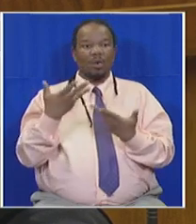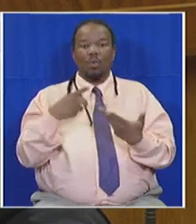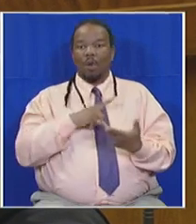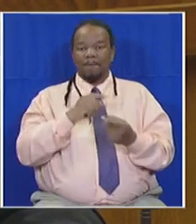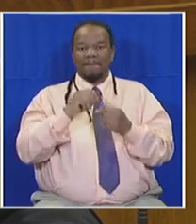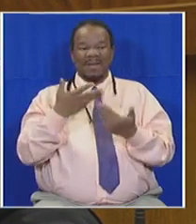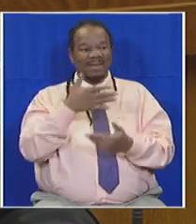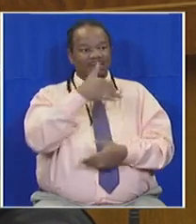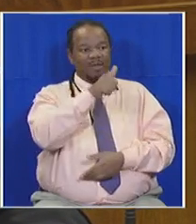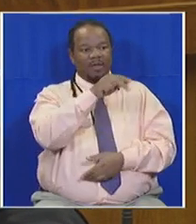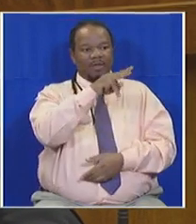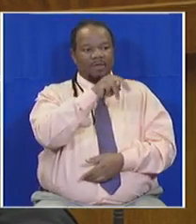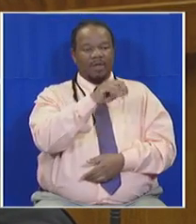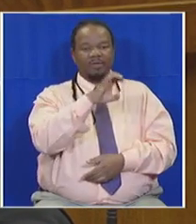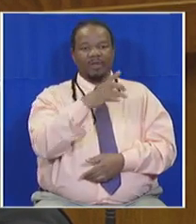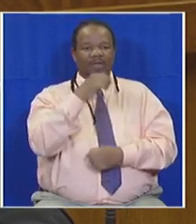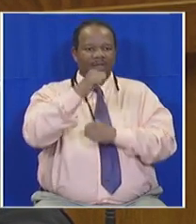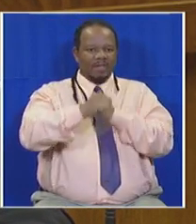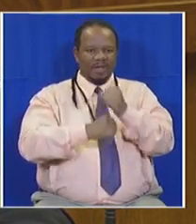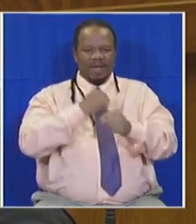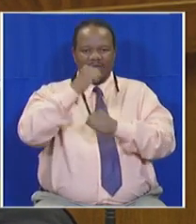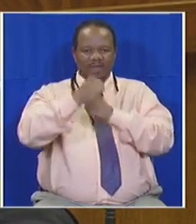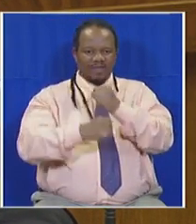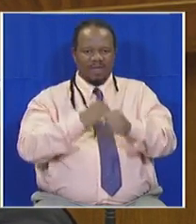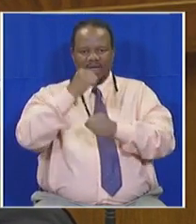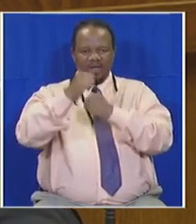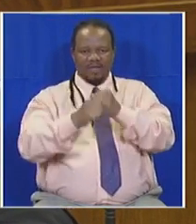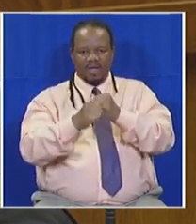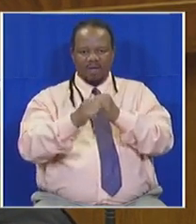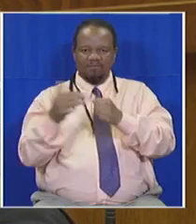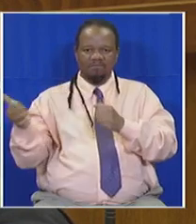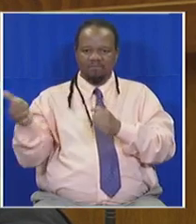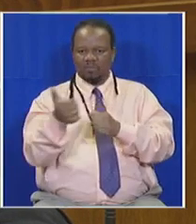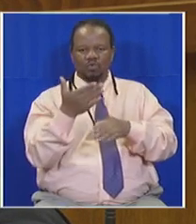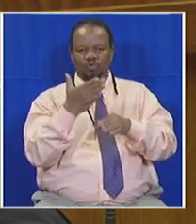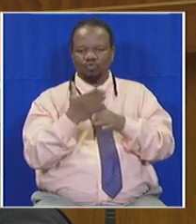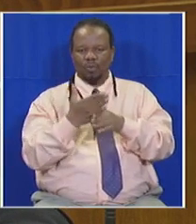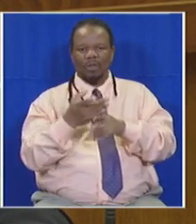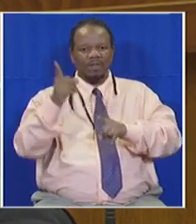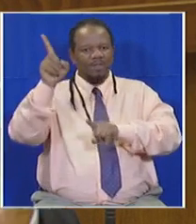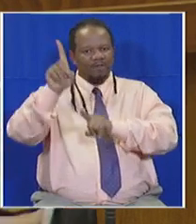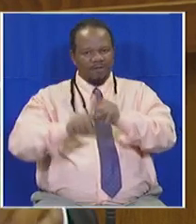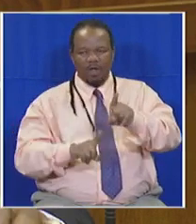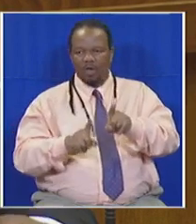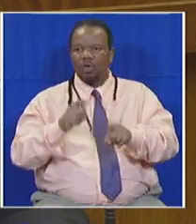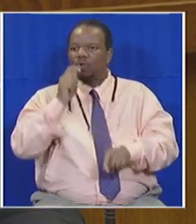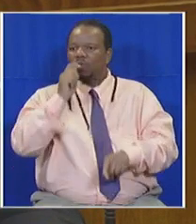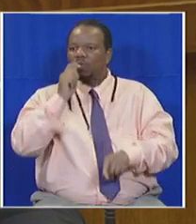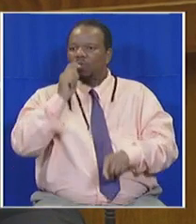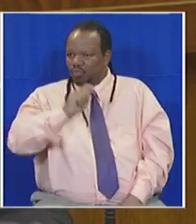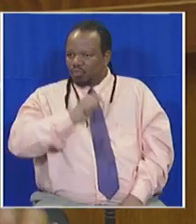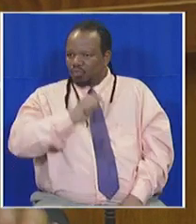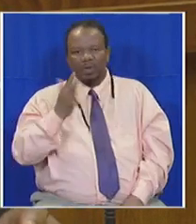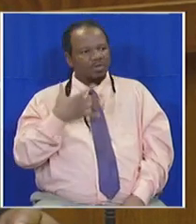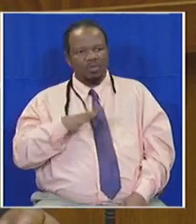is failing year in after year to create jobs in those areas. That's the fundamental truth which the ANC consistently